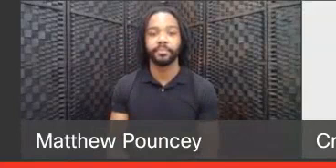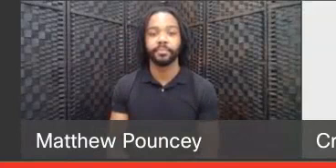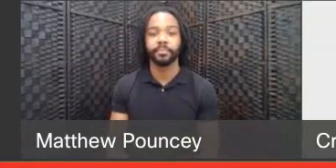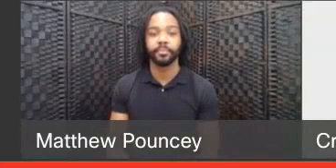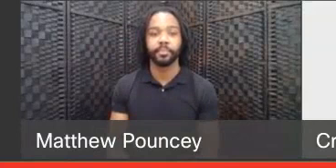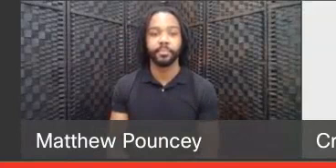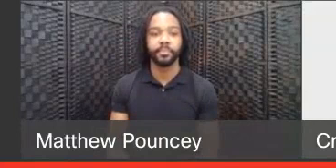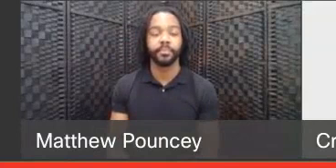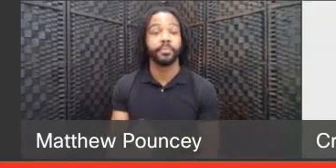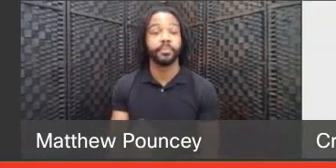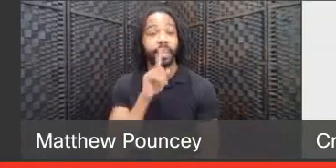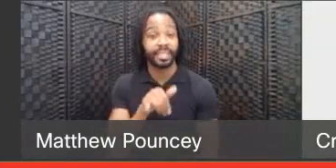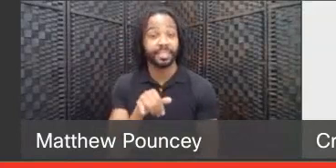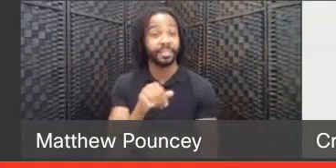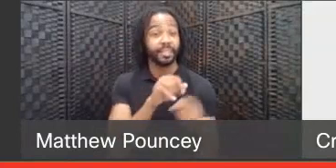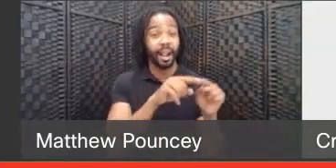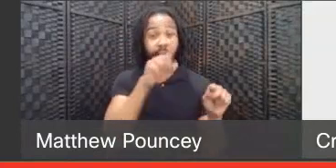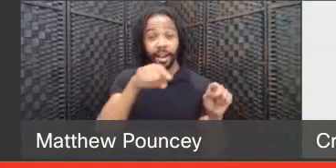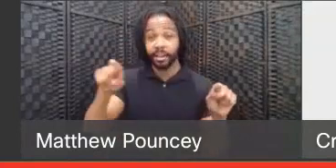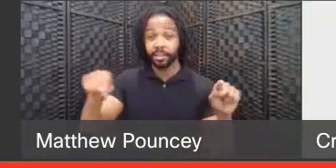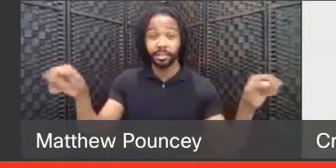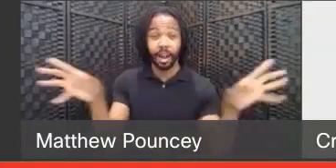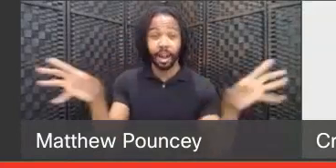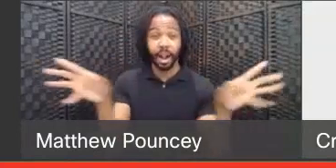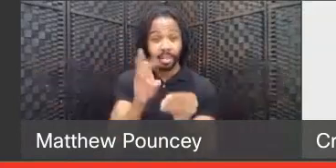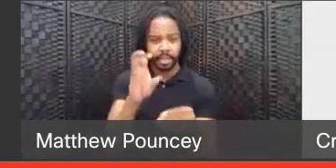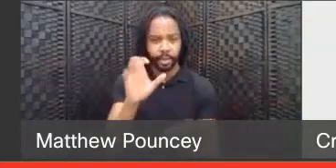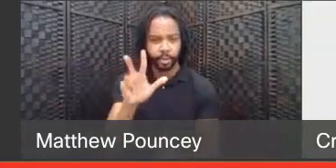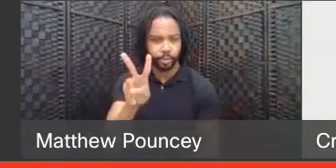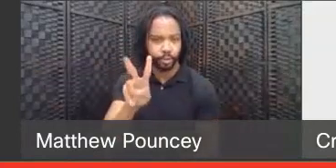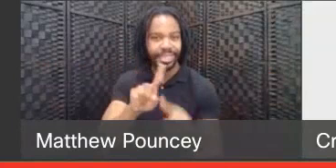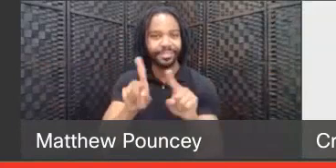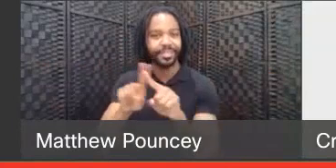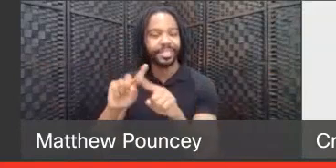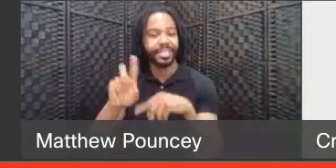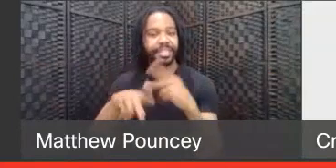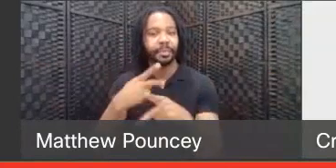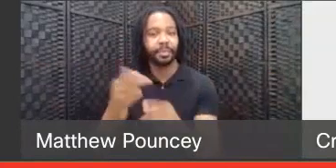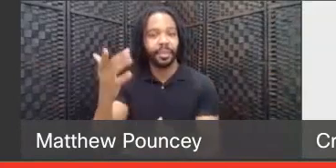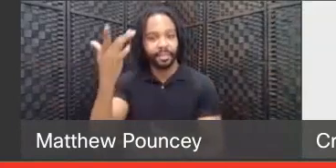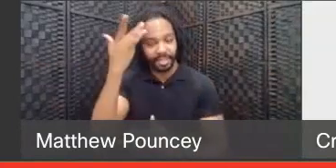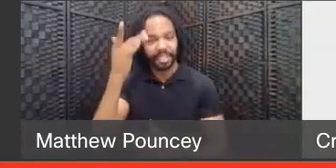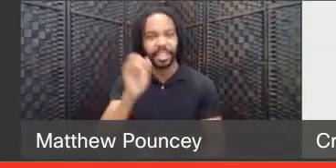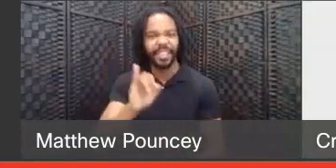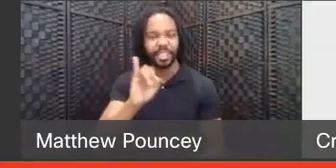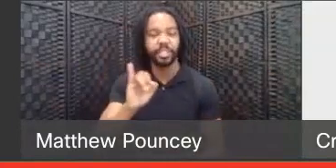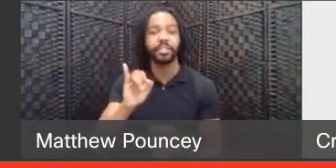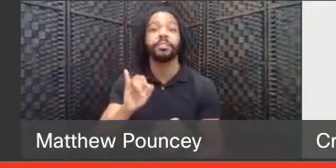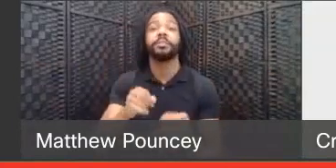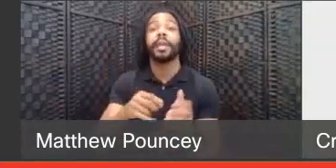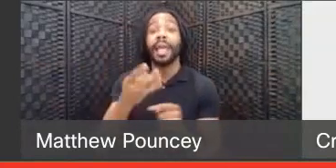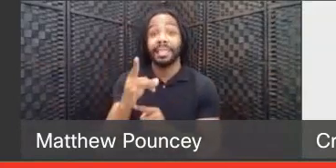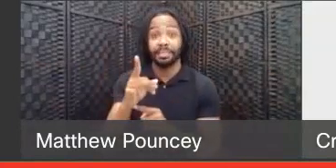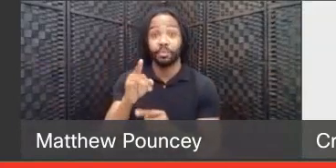We've actually, if you add all these across, had 632 different infections, but that included 18 people who've tested positive twice.